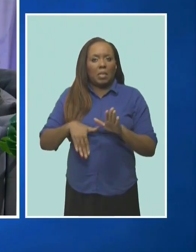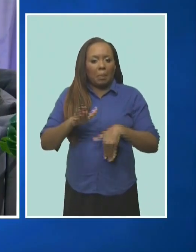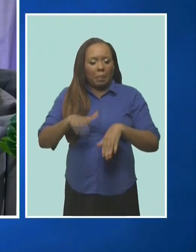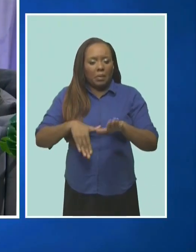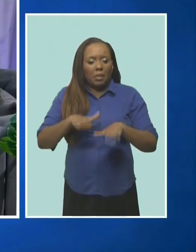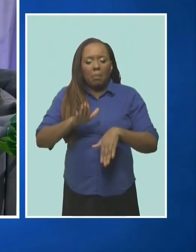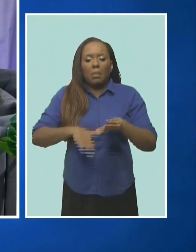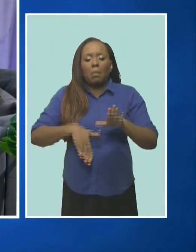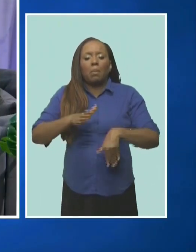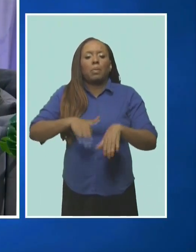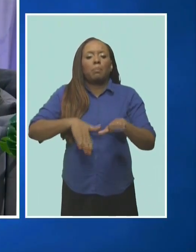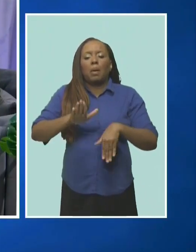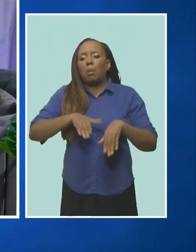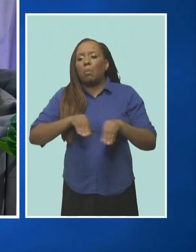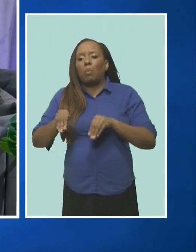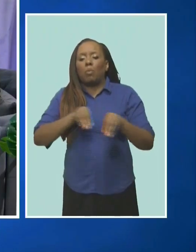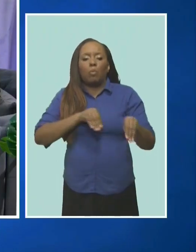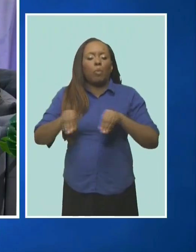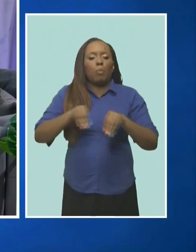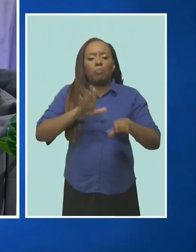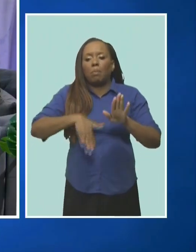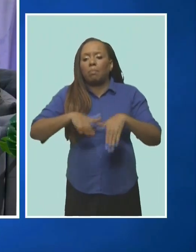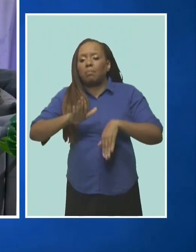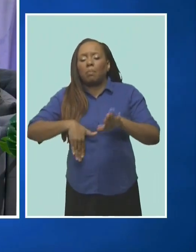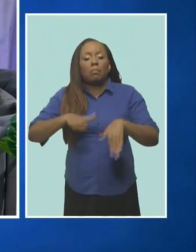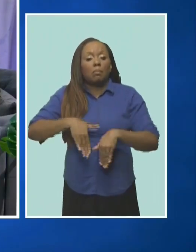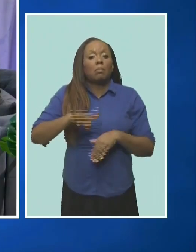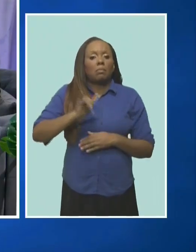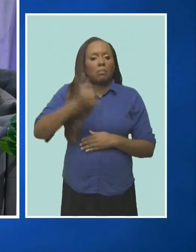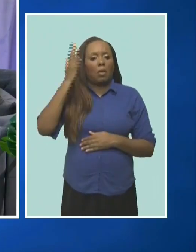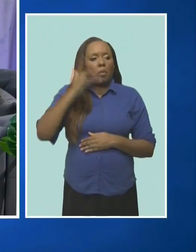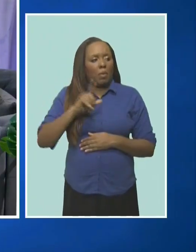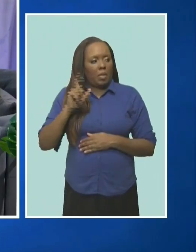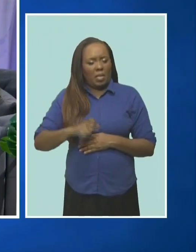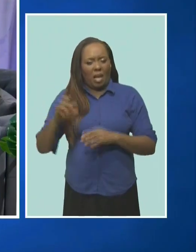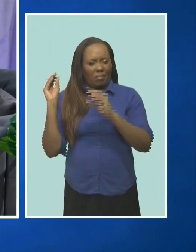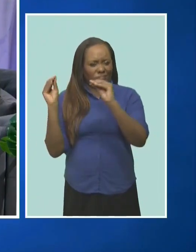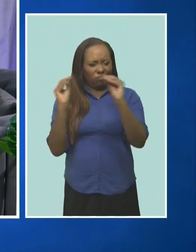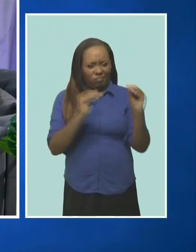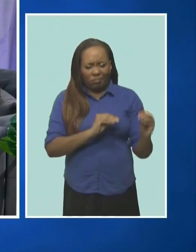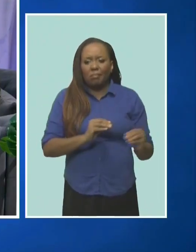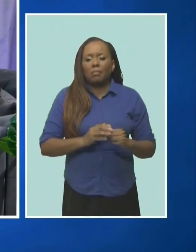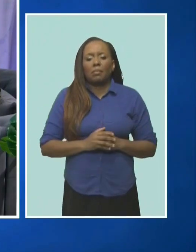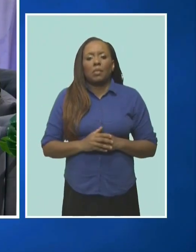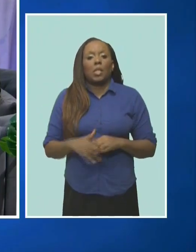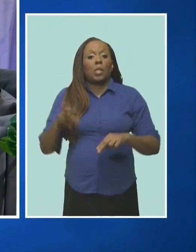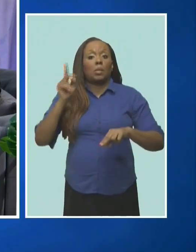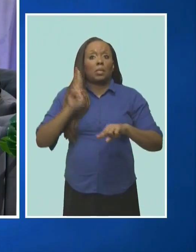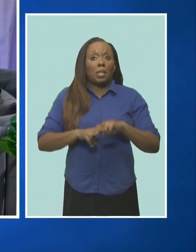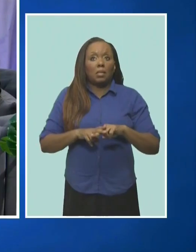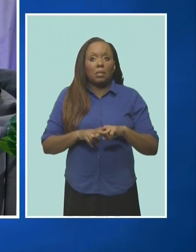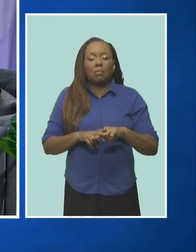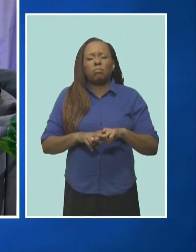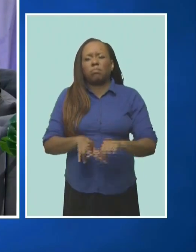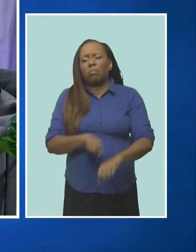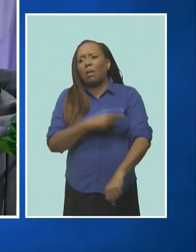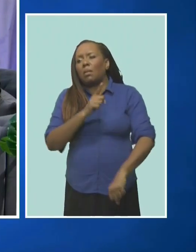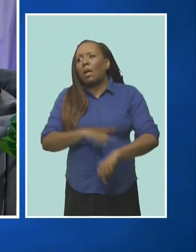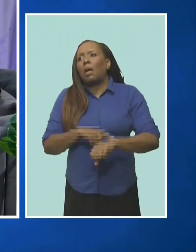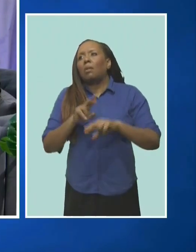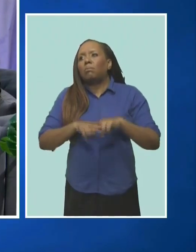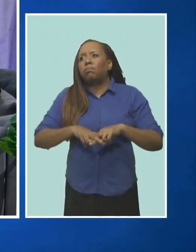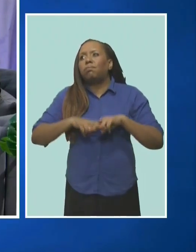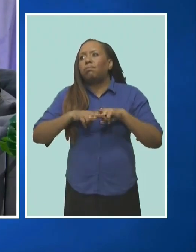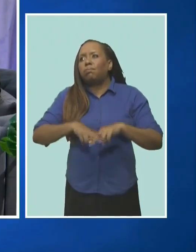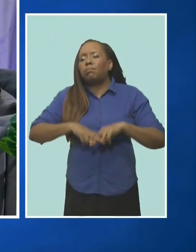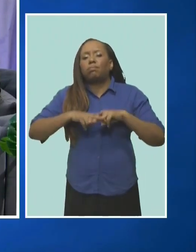job allows them to be moving around a lot. And that's where we need to have sensitization on that. You know, you're sitting for a long period of time, you're